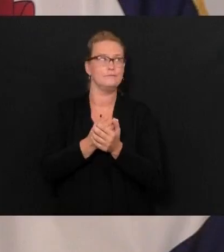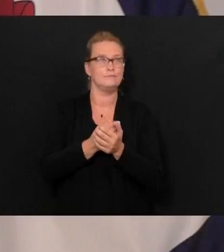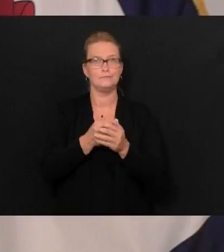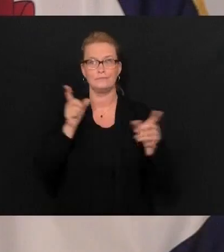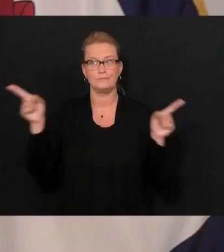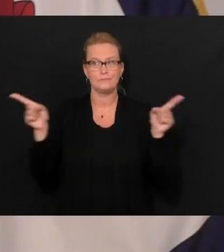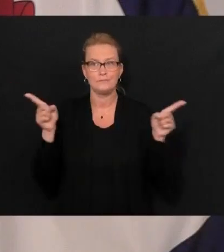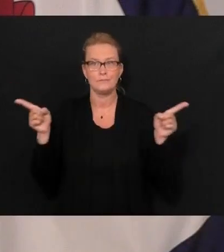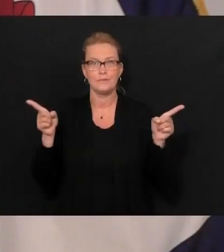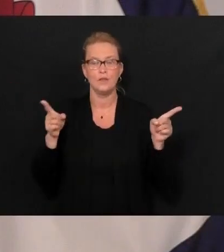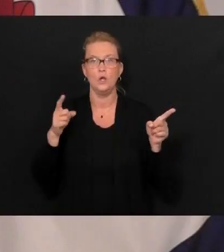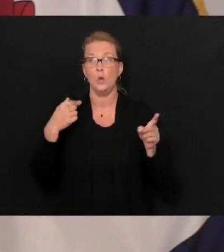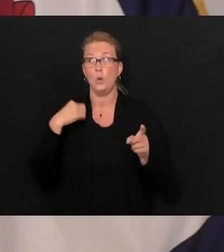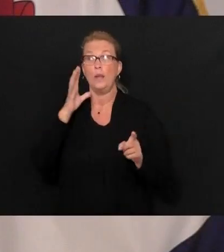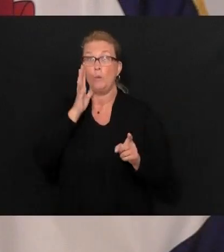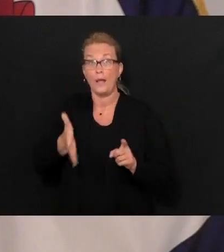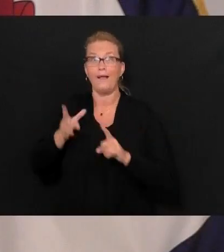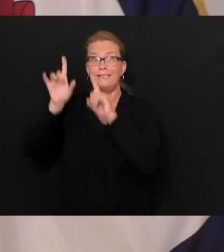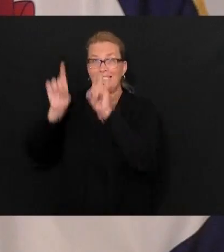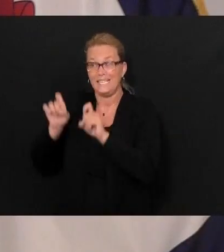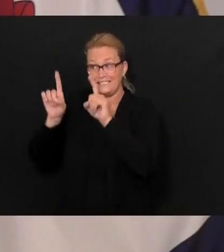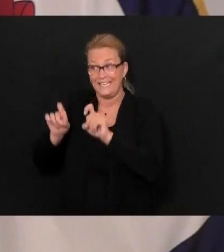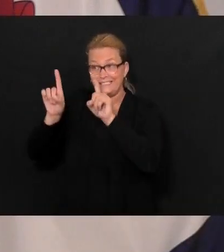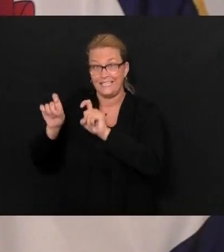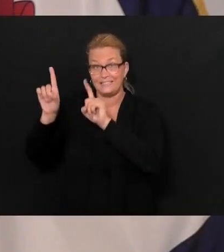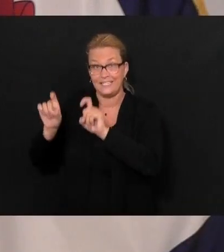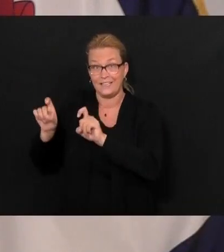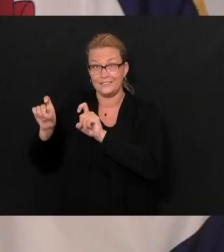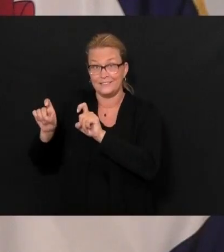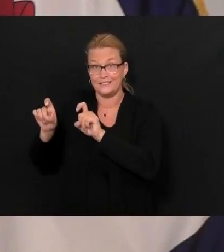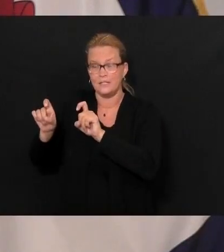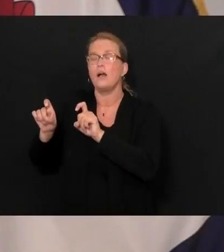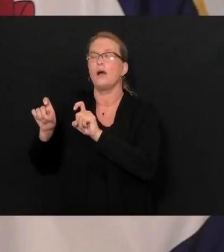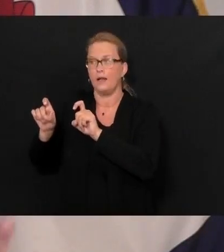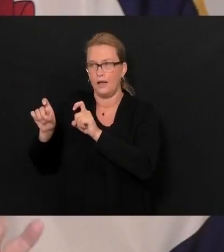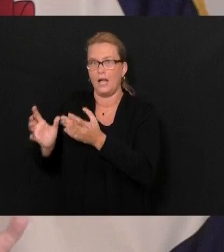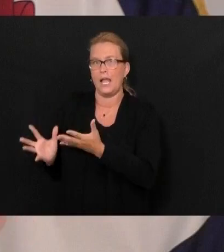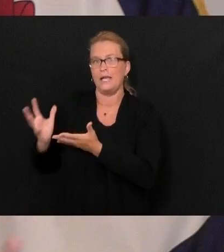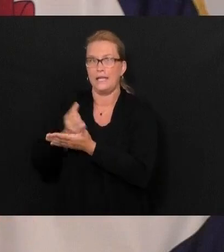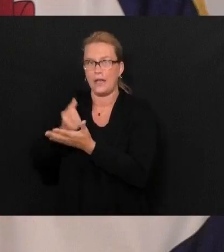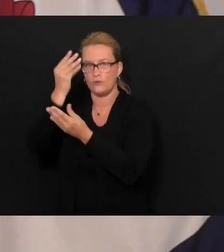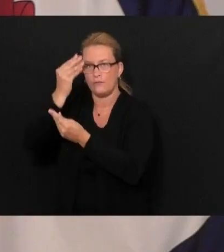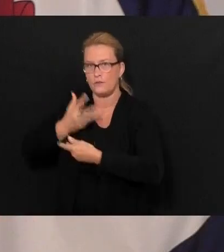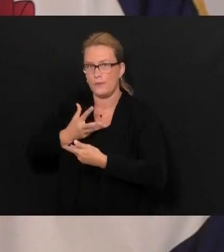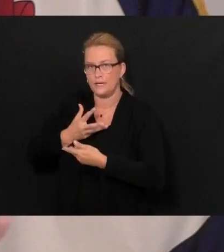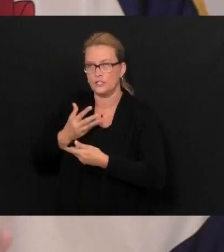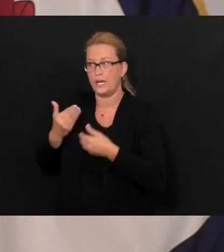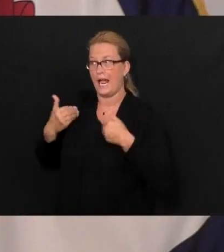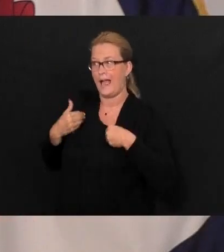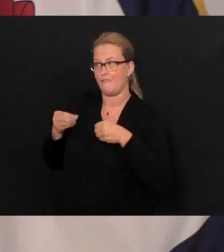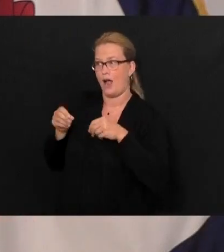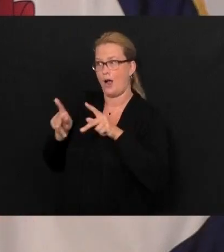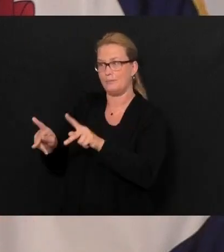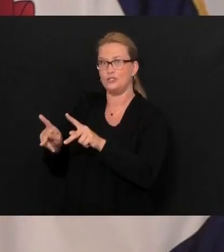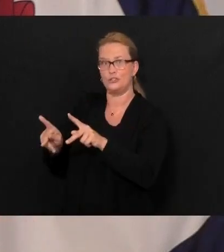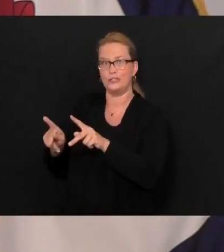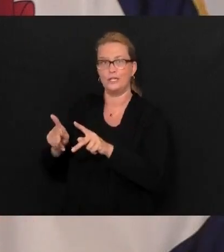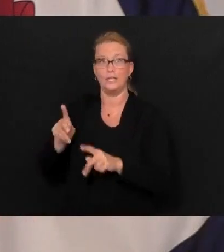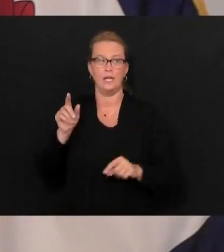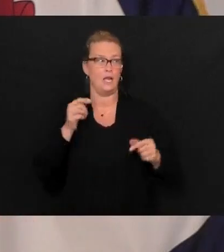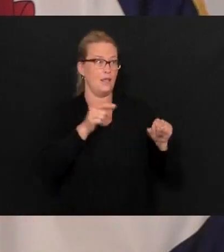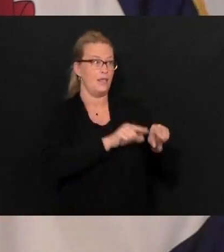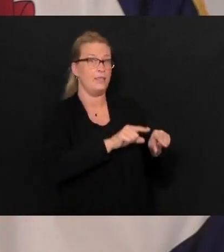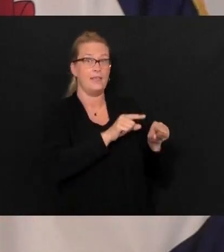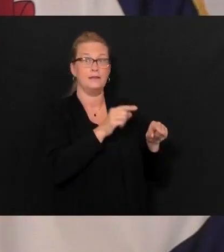go test like crazy and give us the opportunity to have either or, and whichever one is best